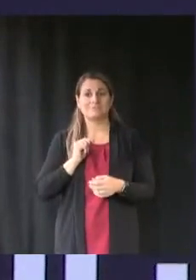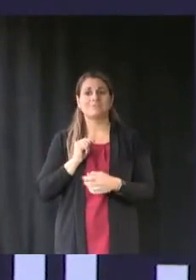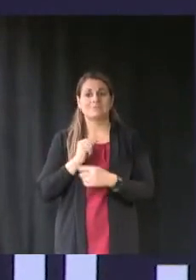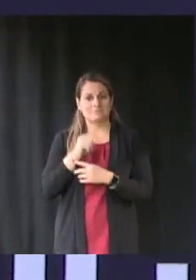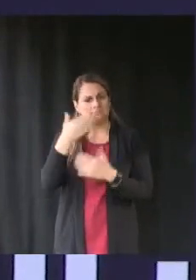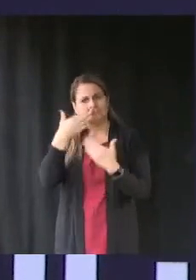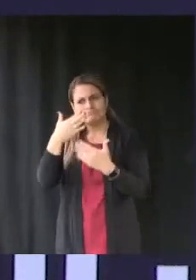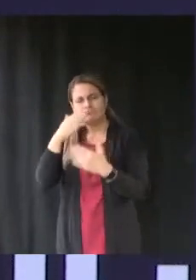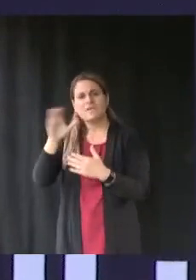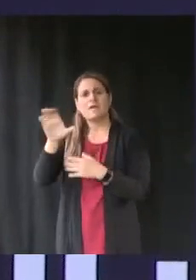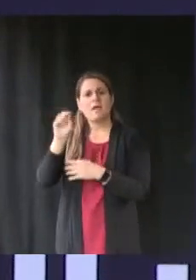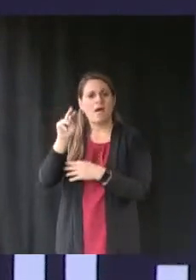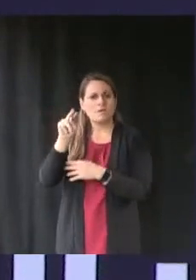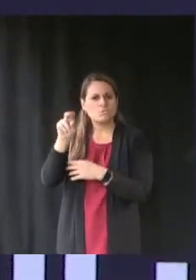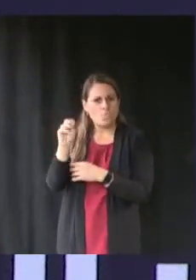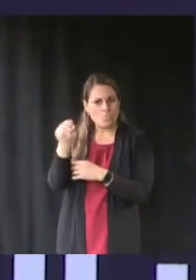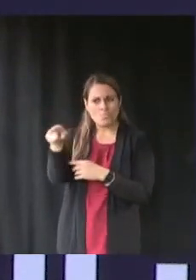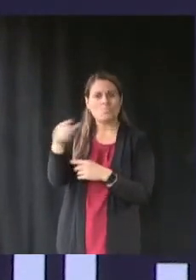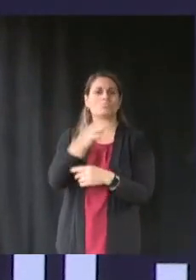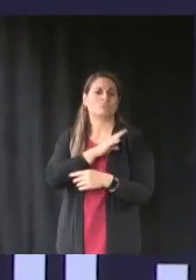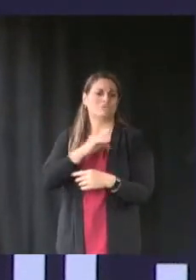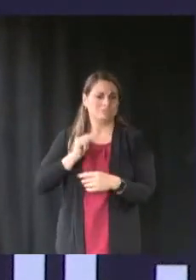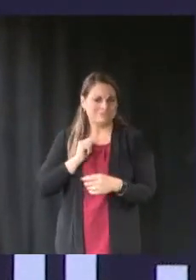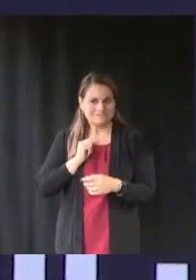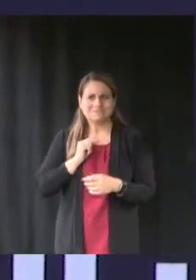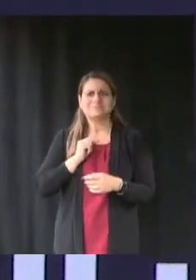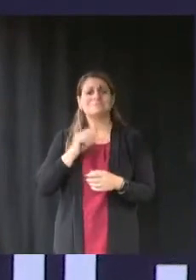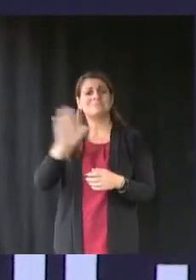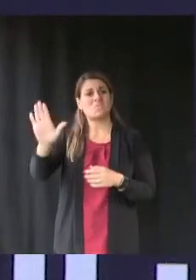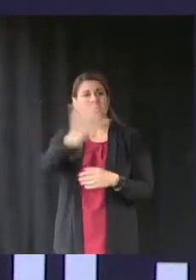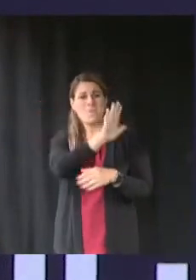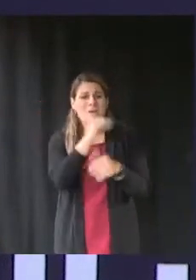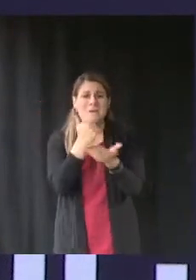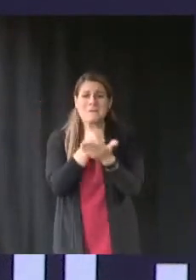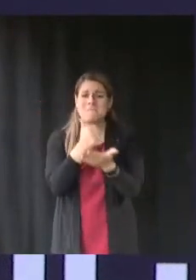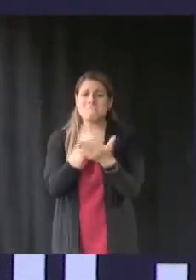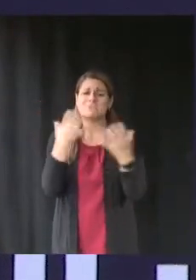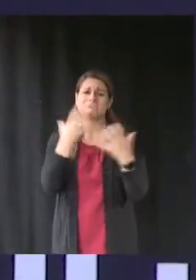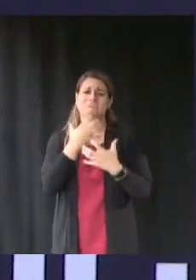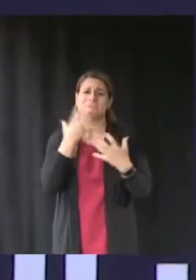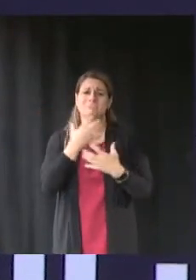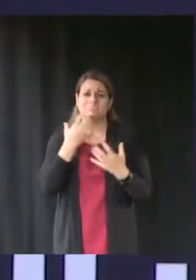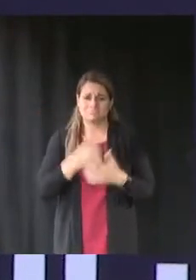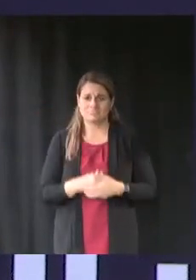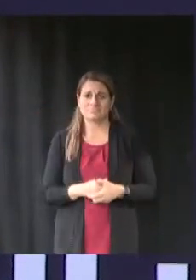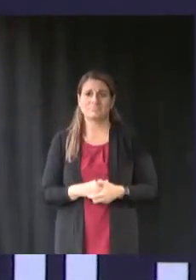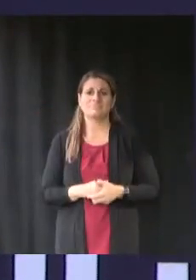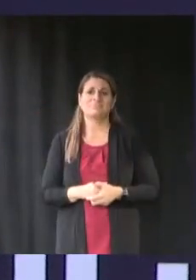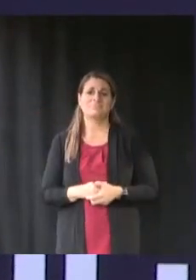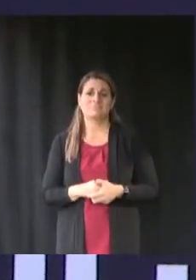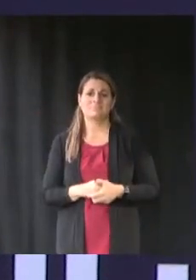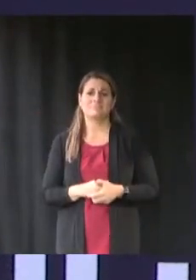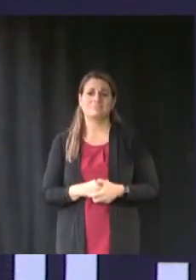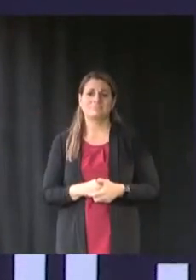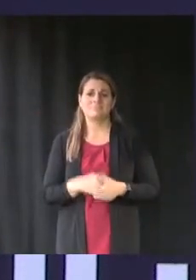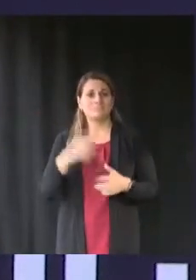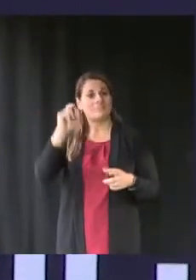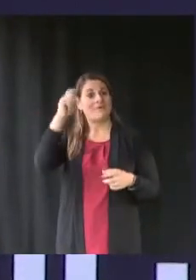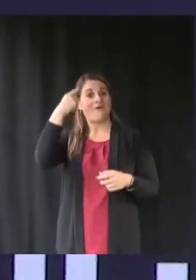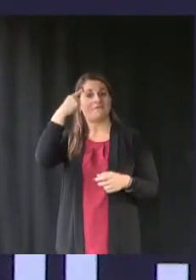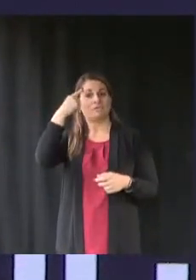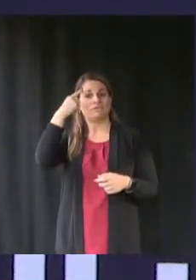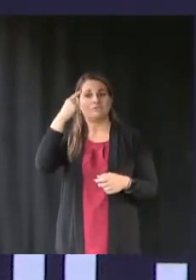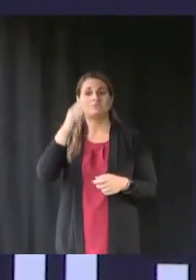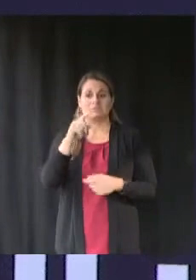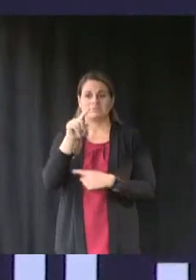grateful to all of them for their help in making this happen. We have a great governor in Connecticut, Ned Lamont. We've been through a